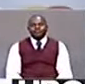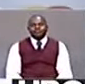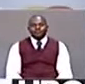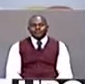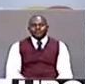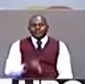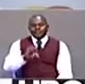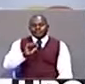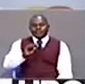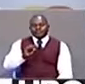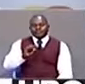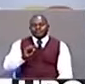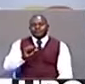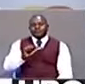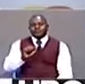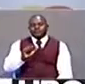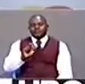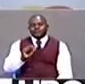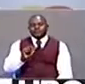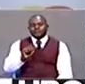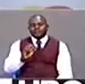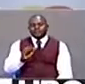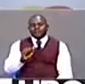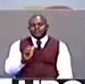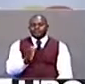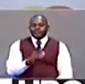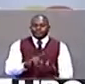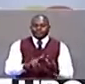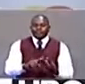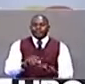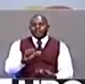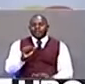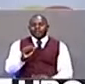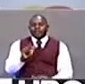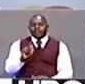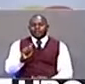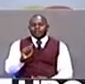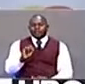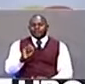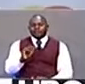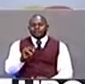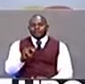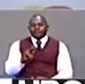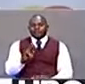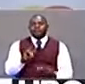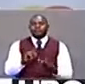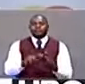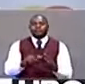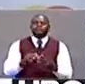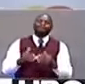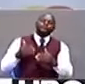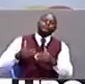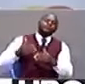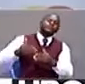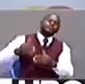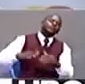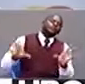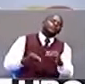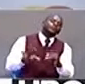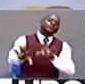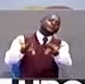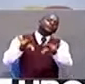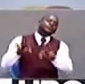Santa, Mahmoud, Atiku. I'm coming. I'm coming for the final round. I've got